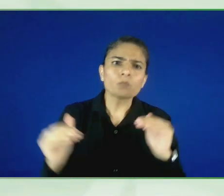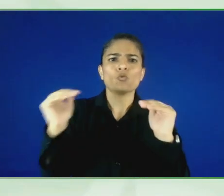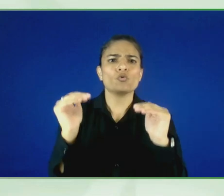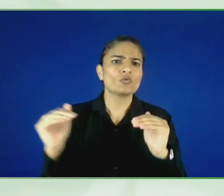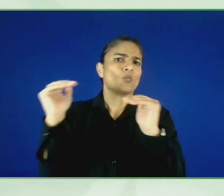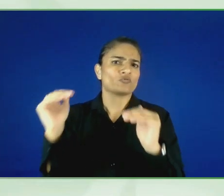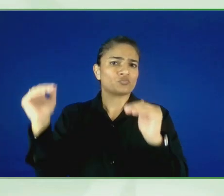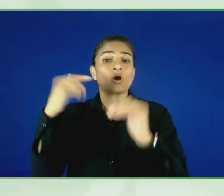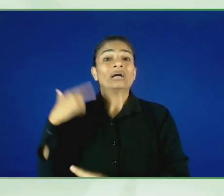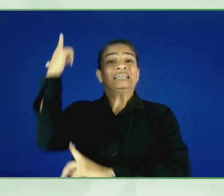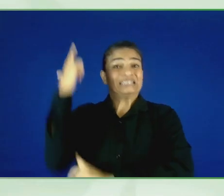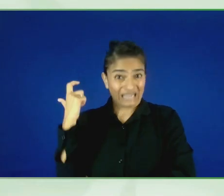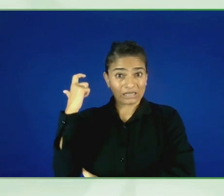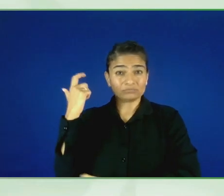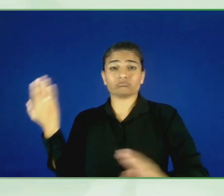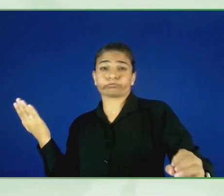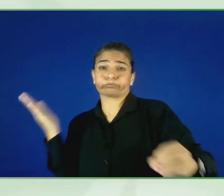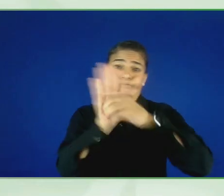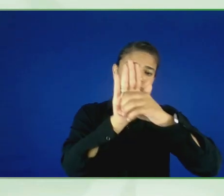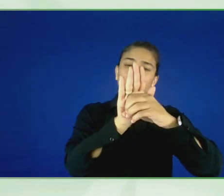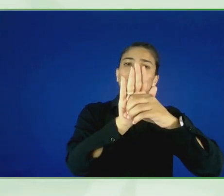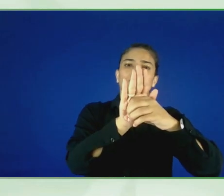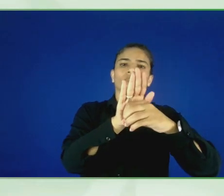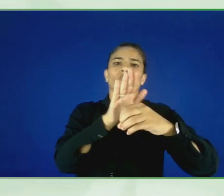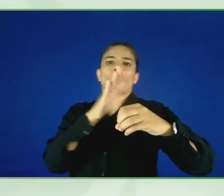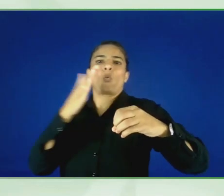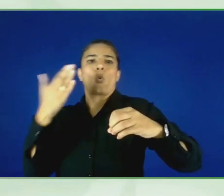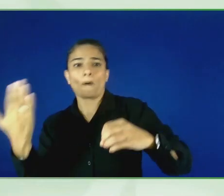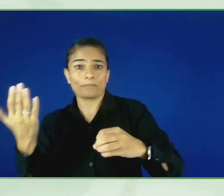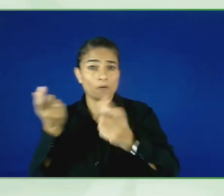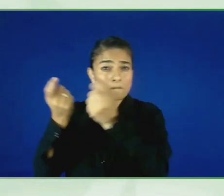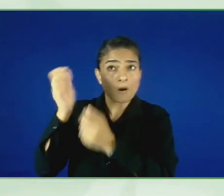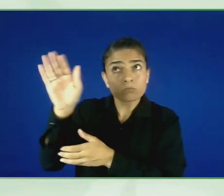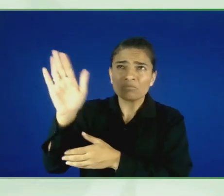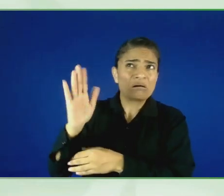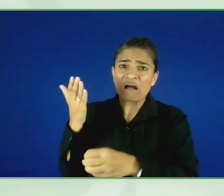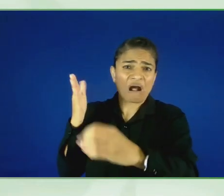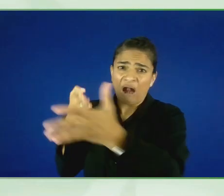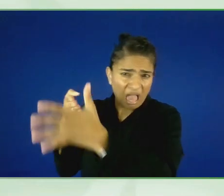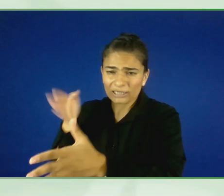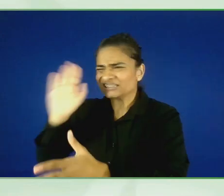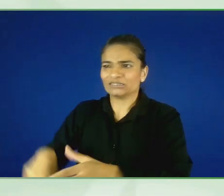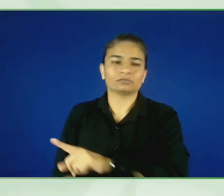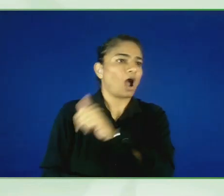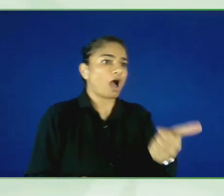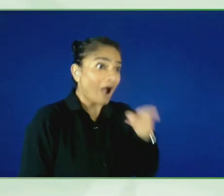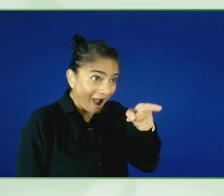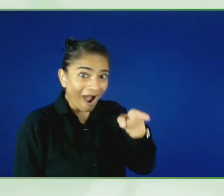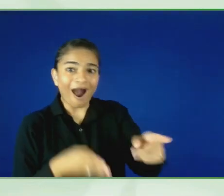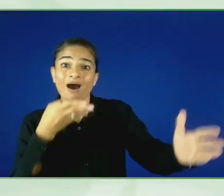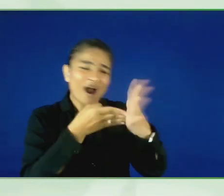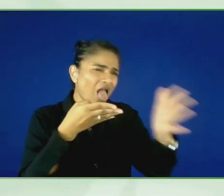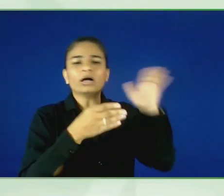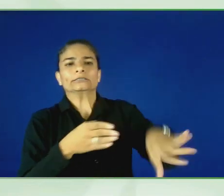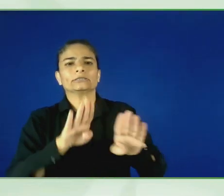always another door. And if there is not a door, break the wall and create that door. Measure your progress. We've